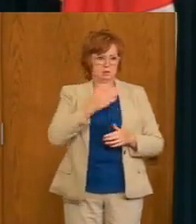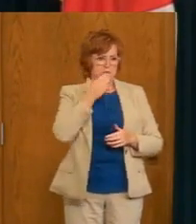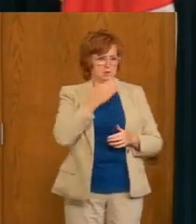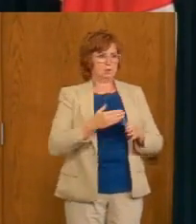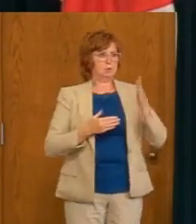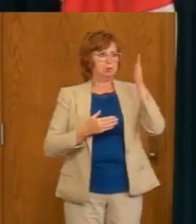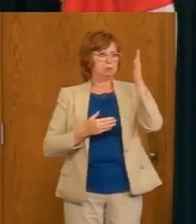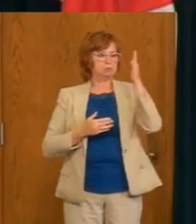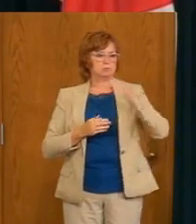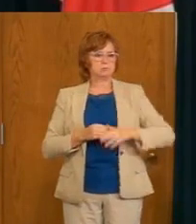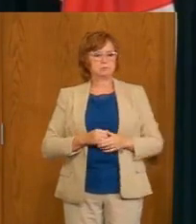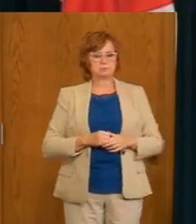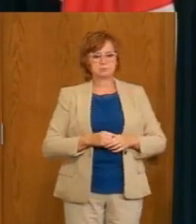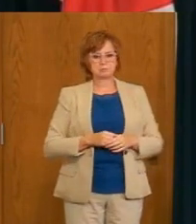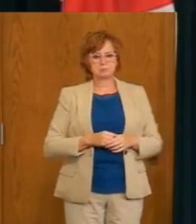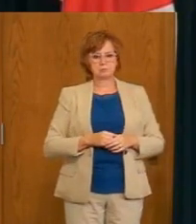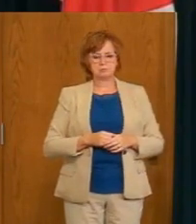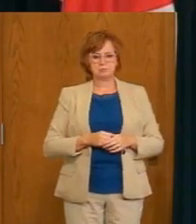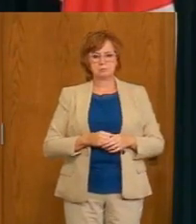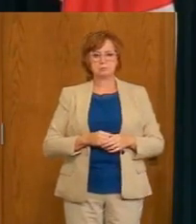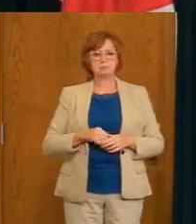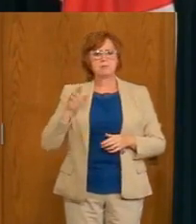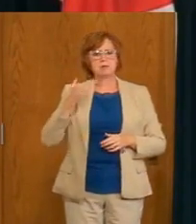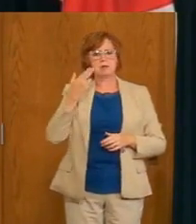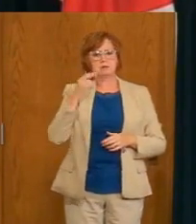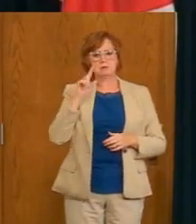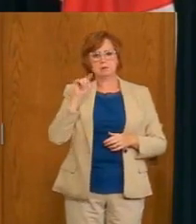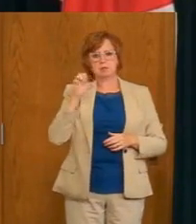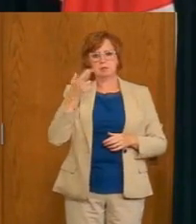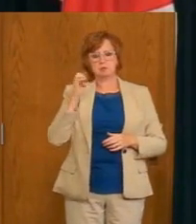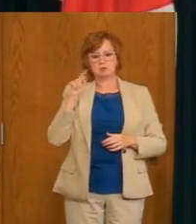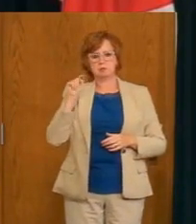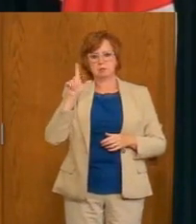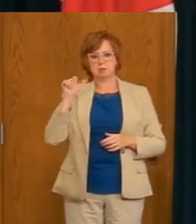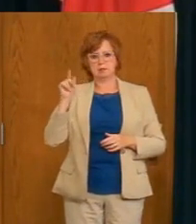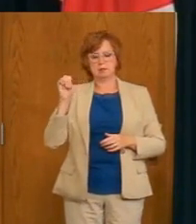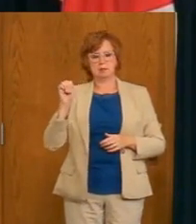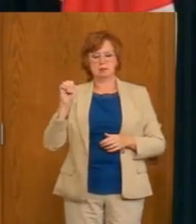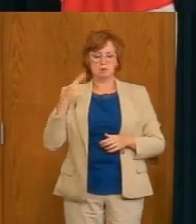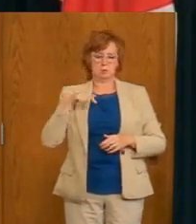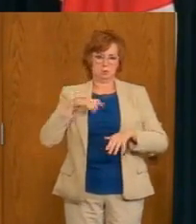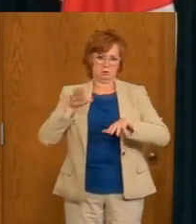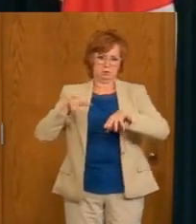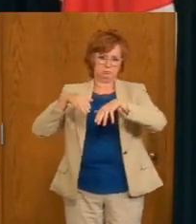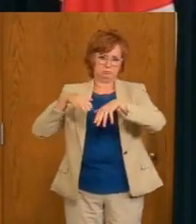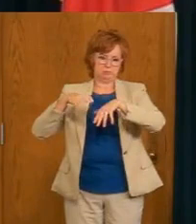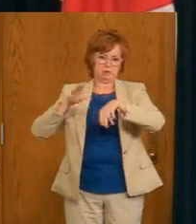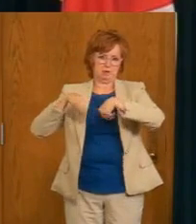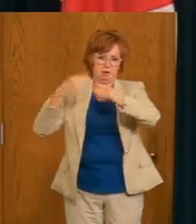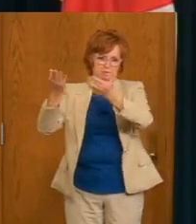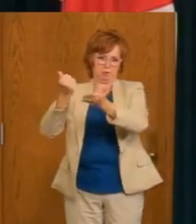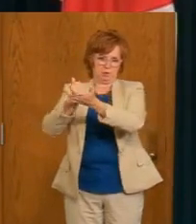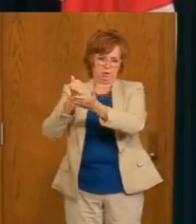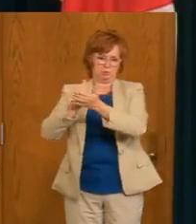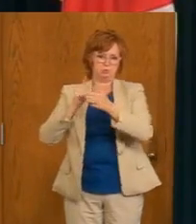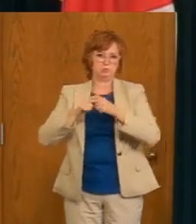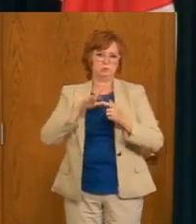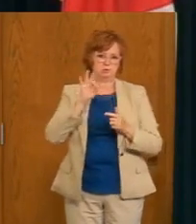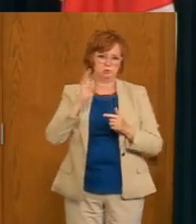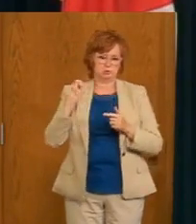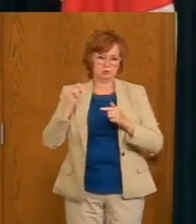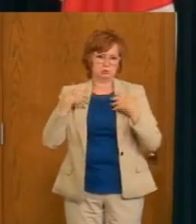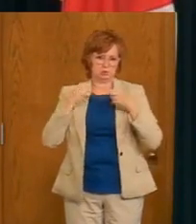our partners in the far north, again, have been, even though it's summer, many of us are taking some time off. When there's a cluster and outbreak, it's all hands on